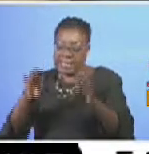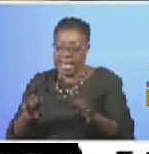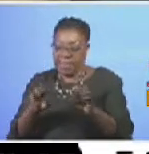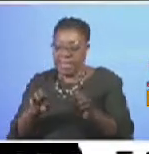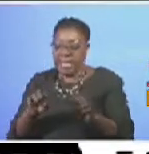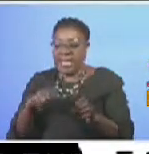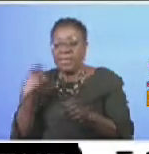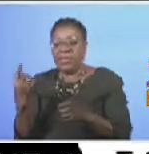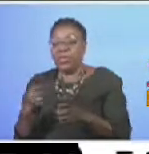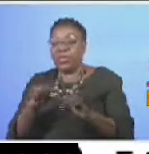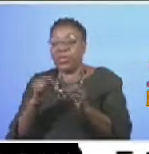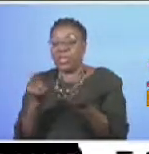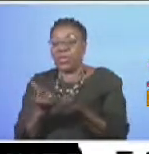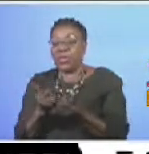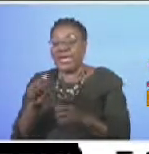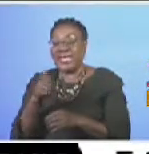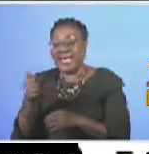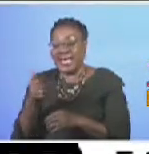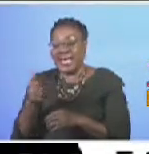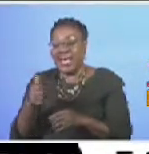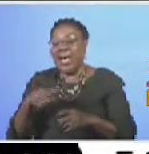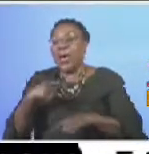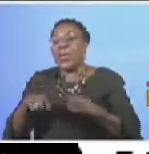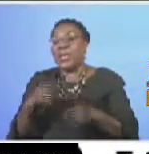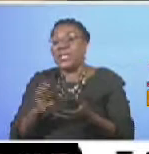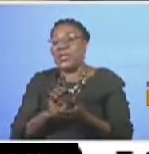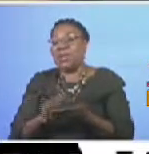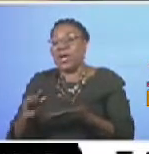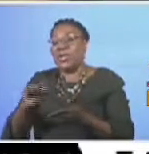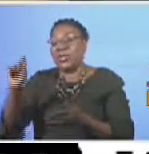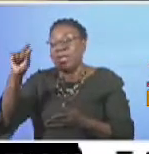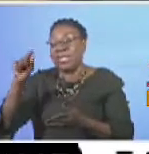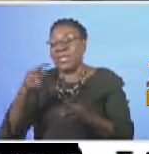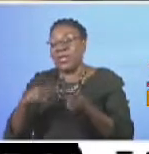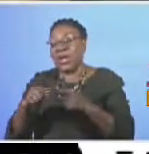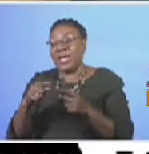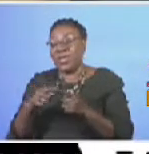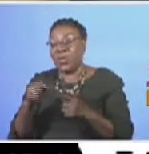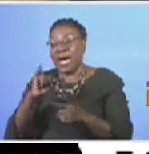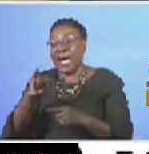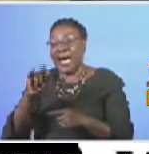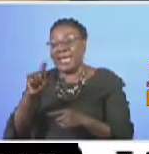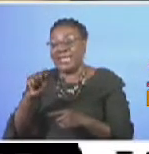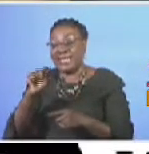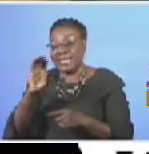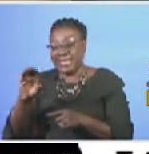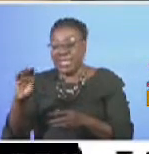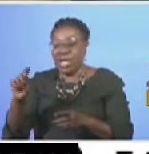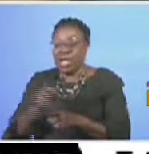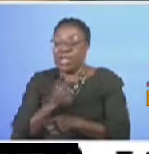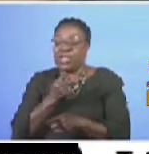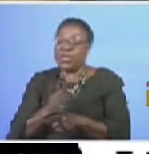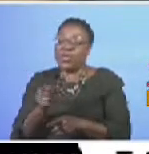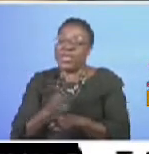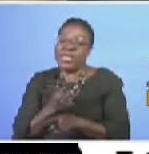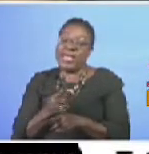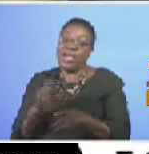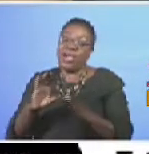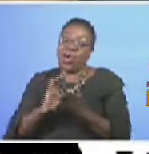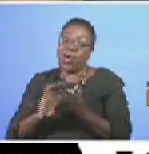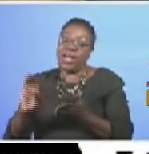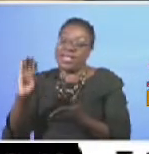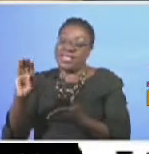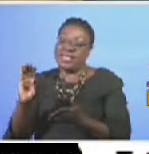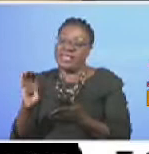was in grade 10. When I graduated in 81, I went to ITC Training College, which is now